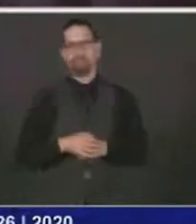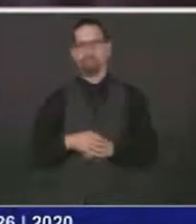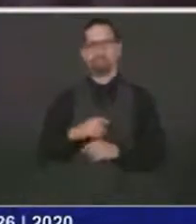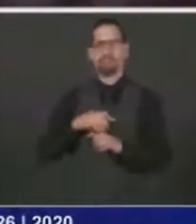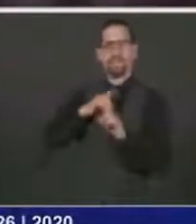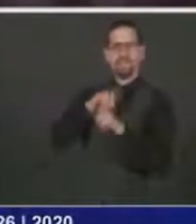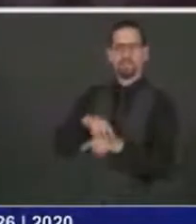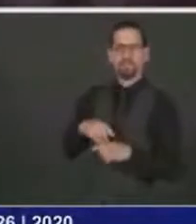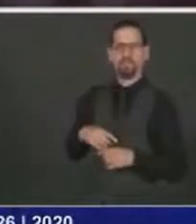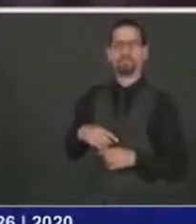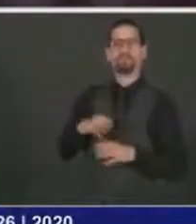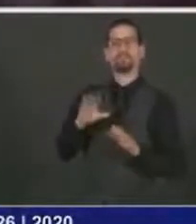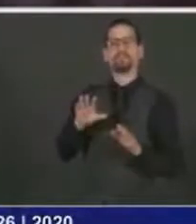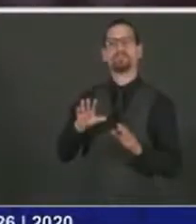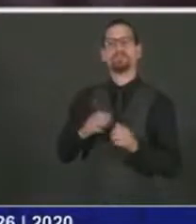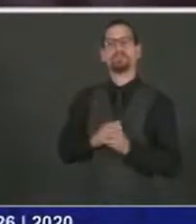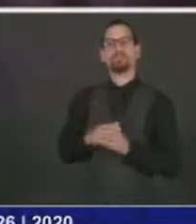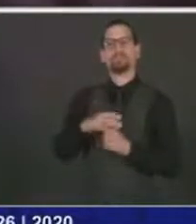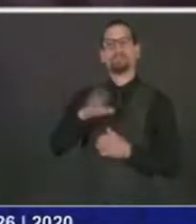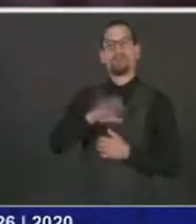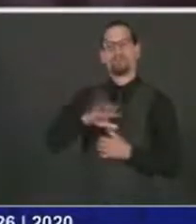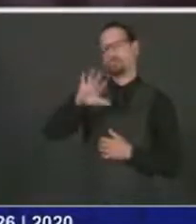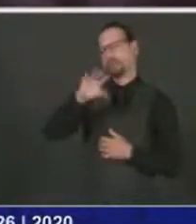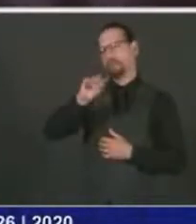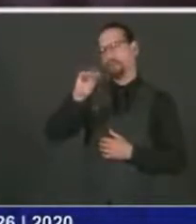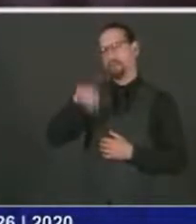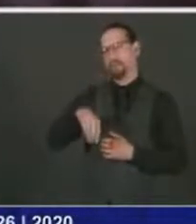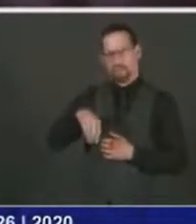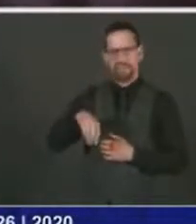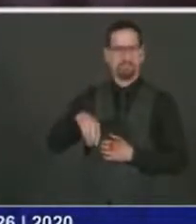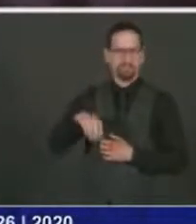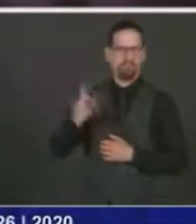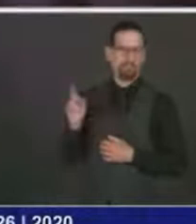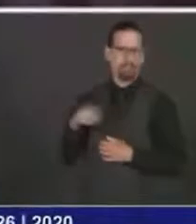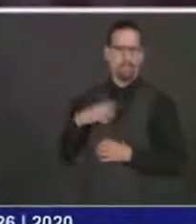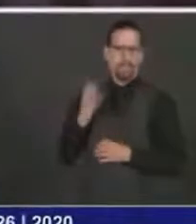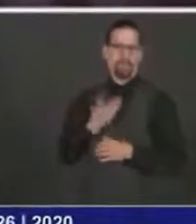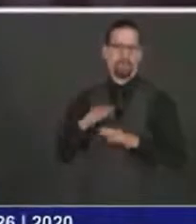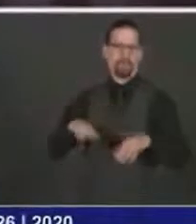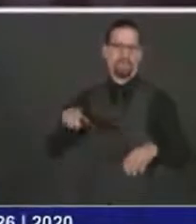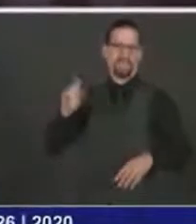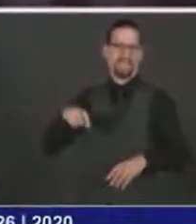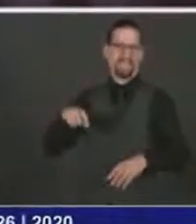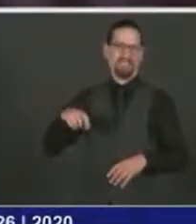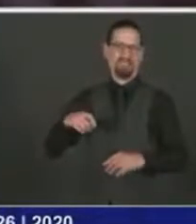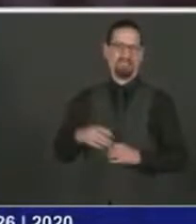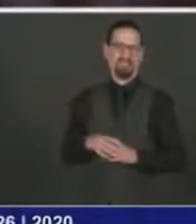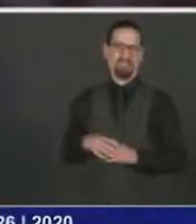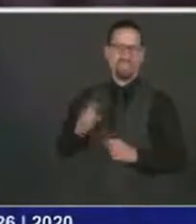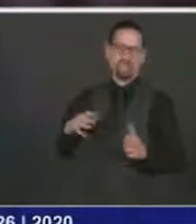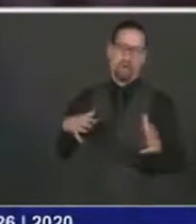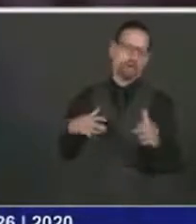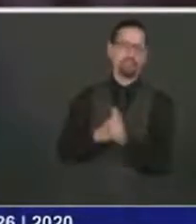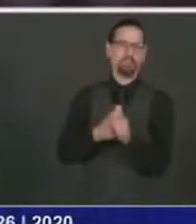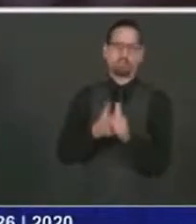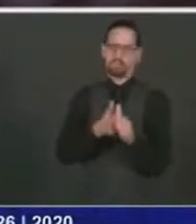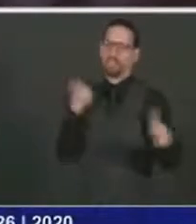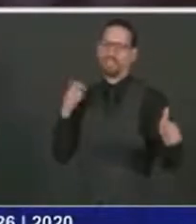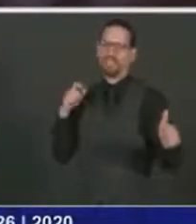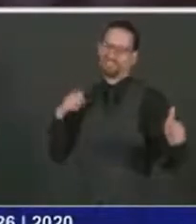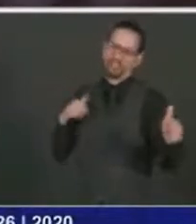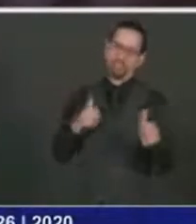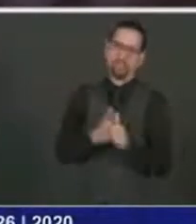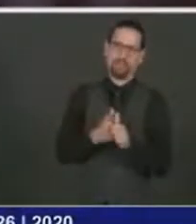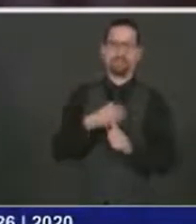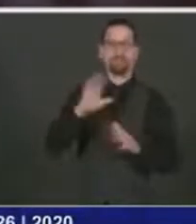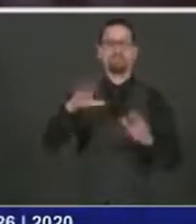about 50% or so of our pediatric population to be able to catch up with. We definitely want to